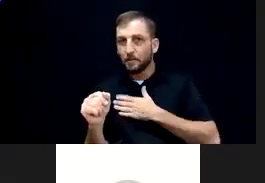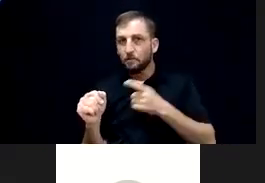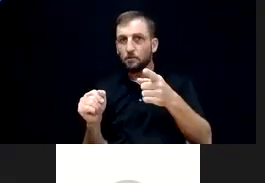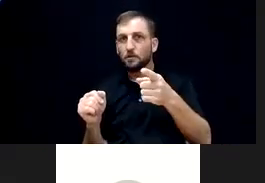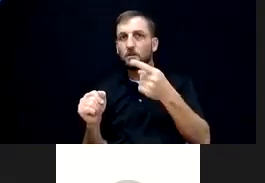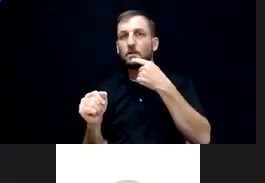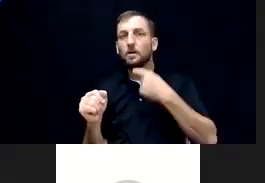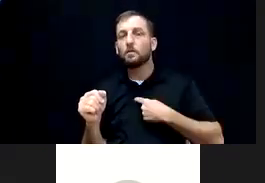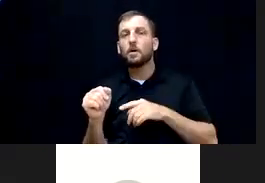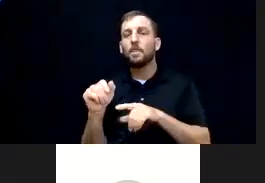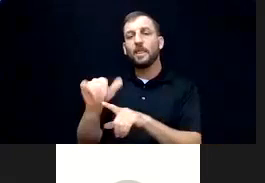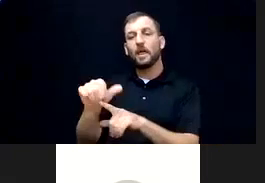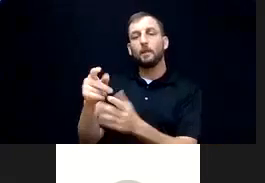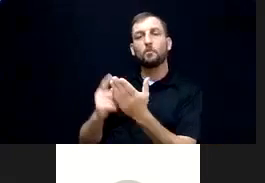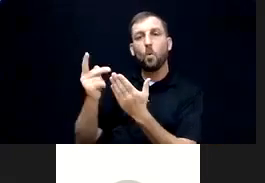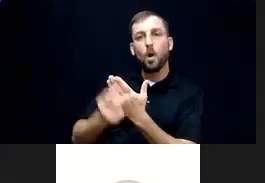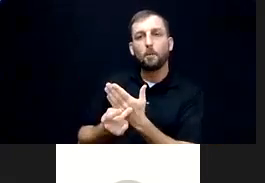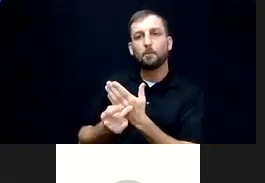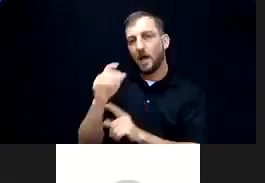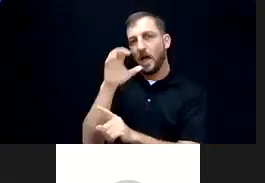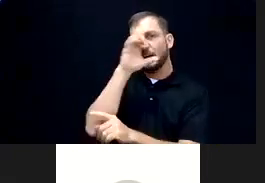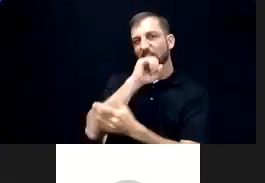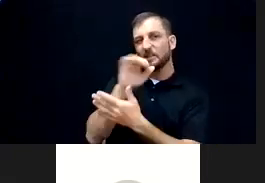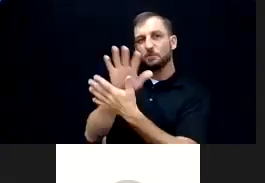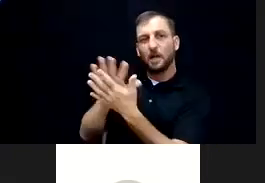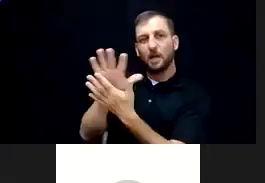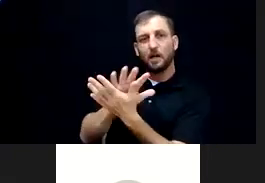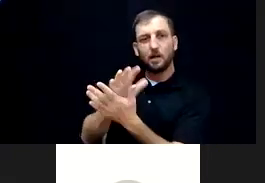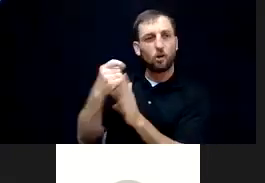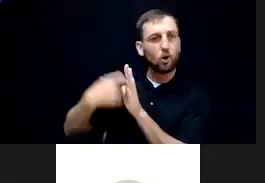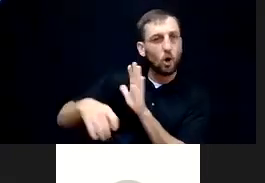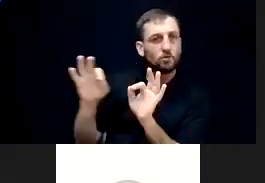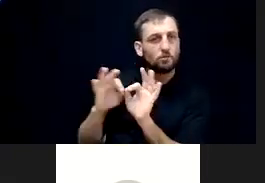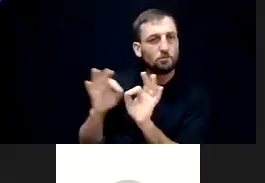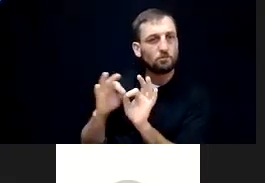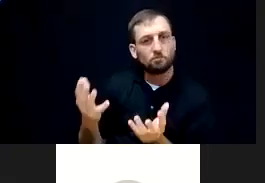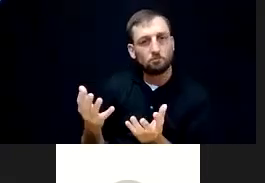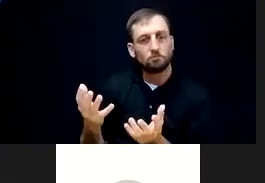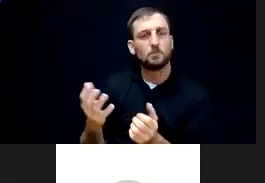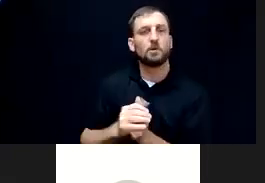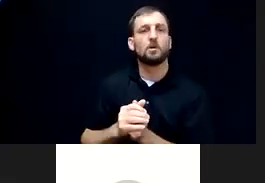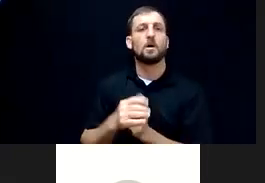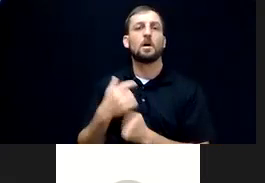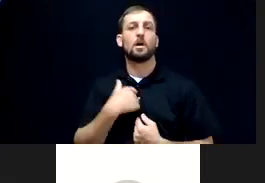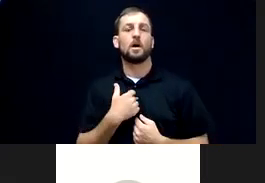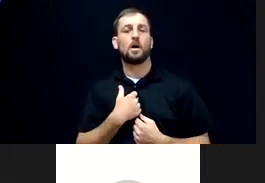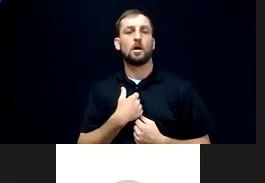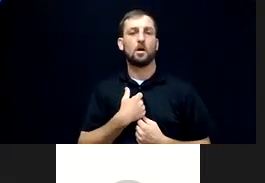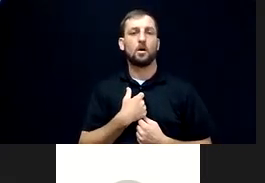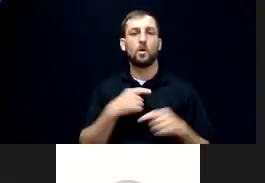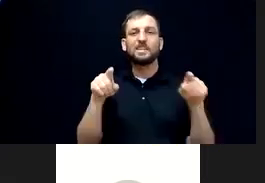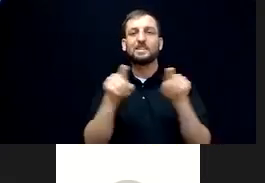each program or an estimated cost? And we can start with, I'll just keep the same